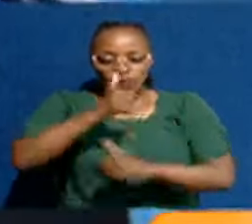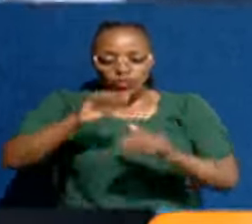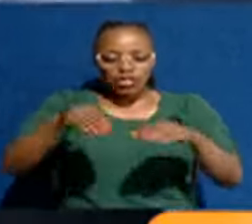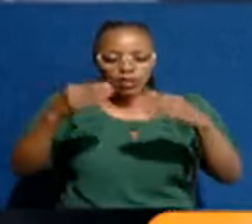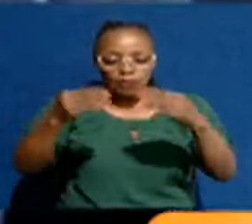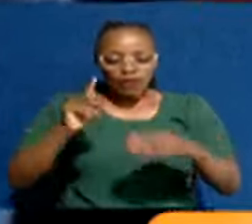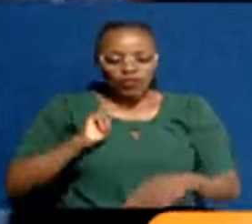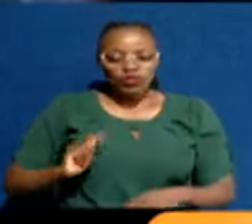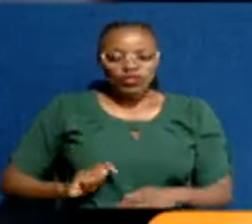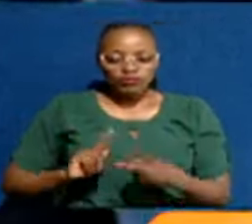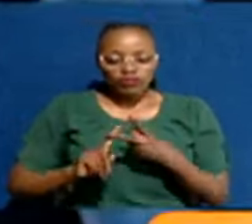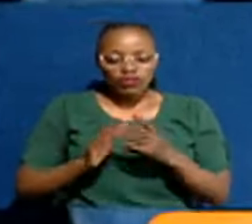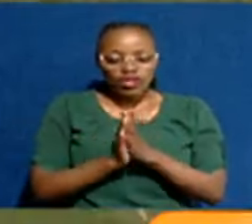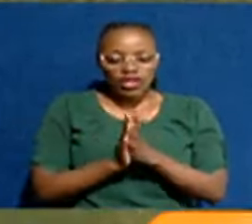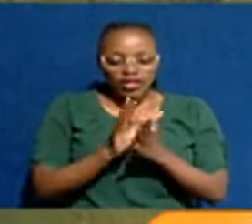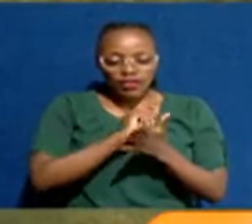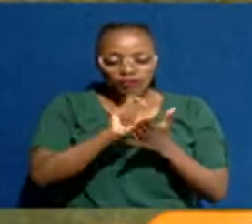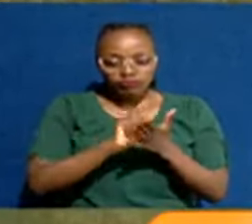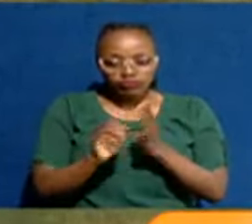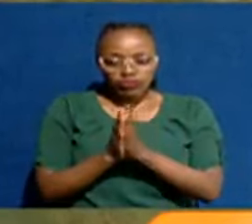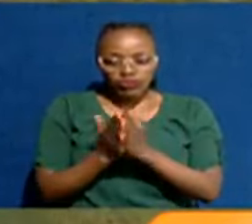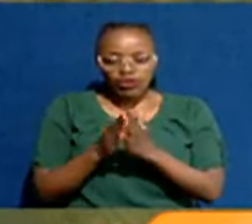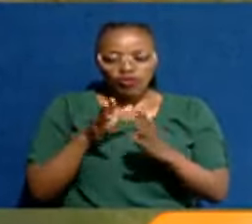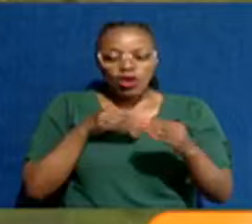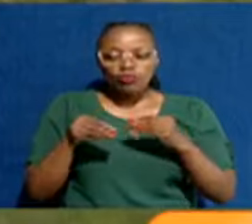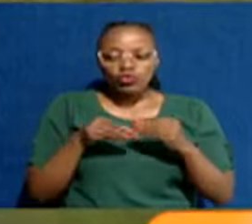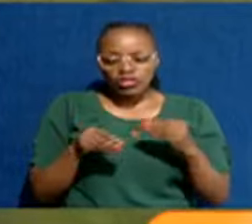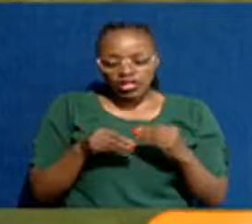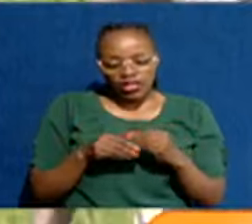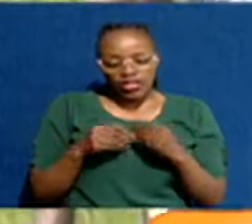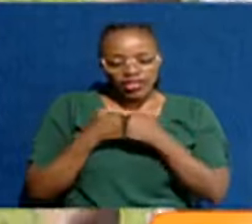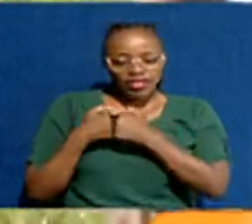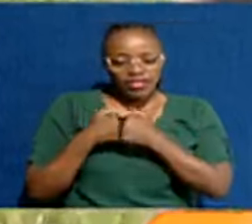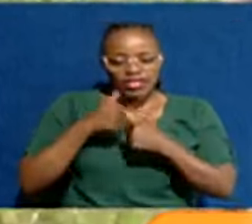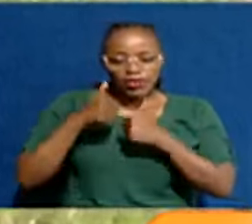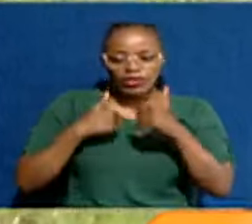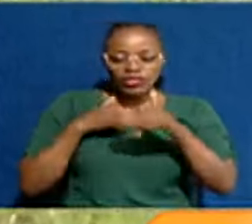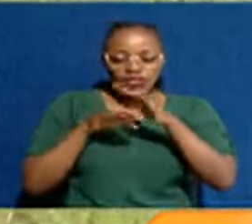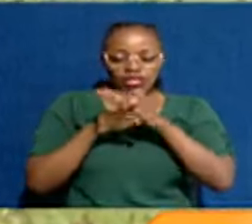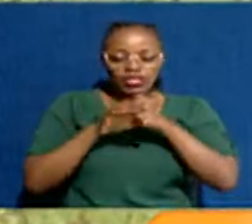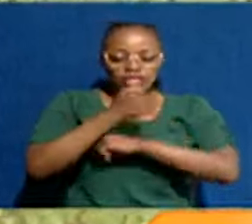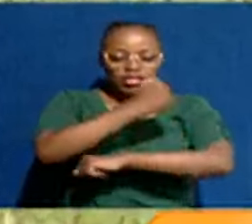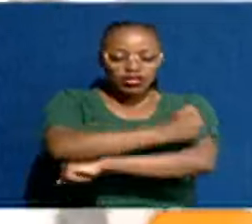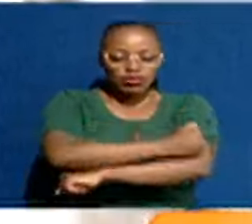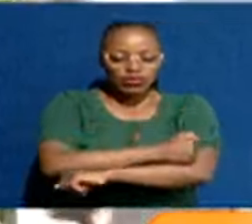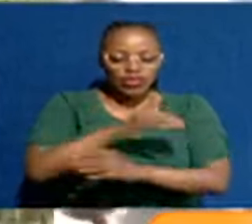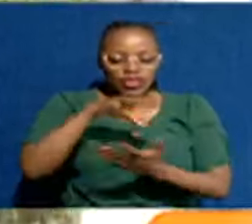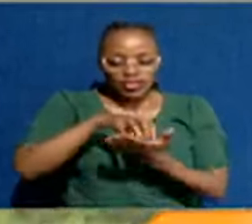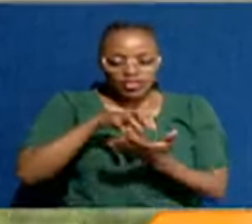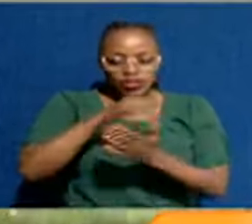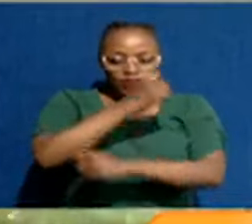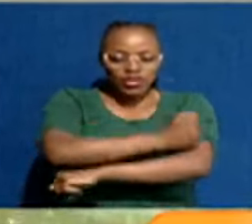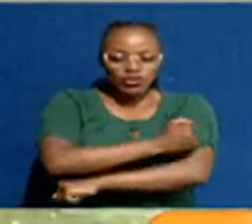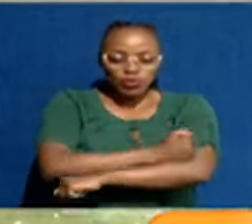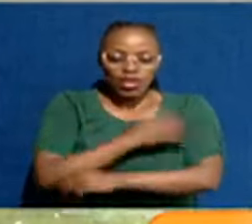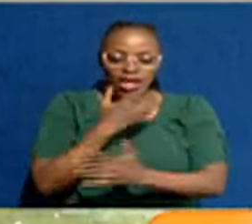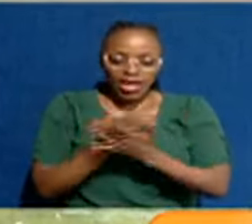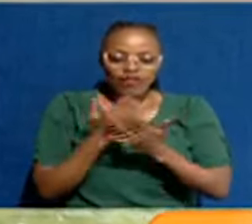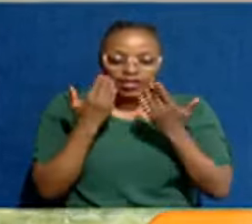of uniforms and stationery. In Busia, the very challenge of accessing the schools and the state of the schools themselves is